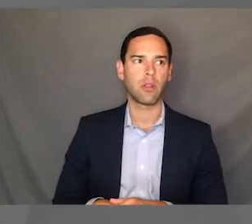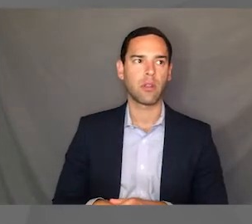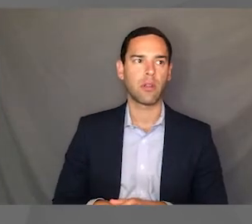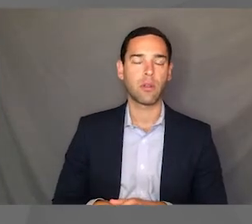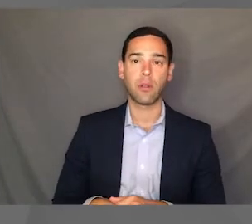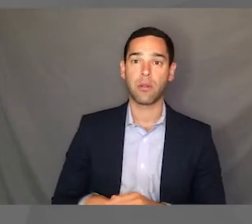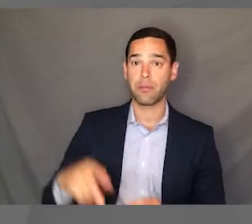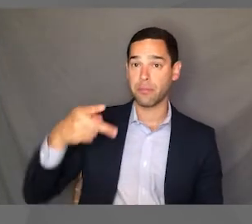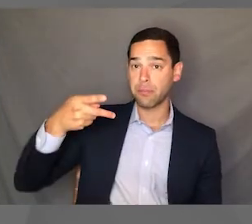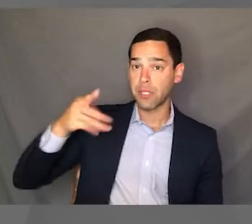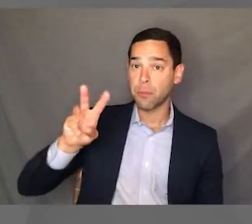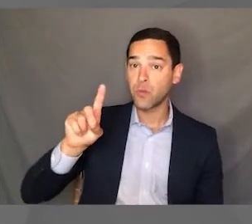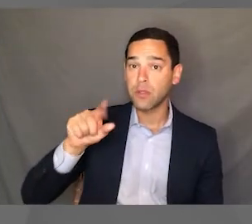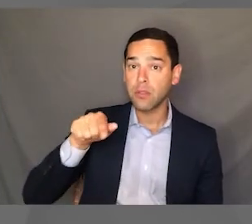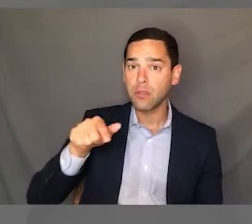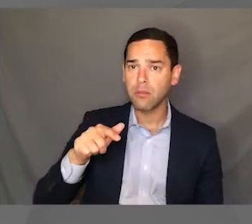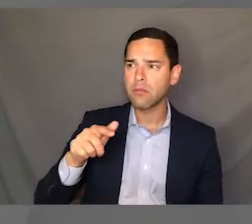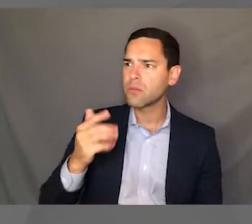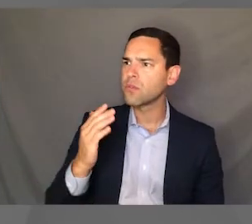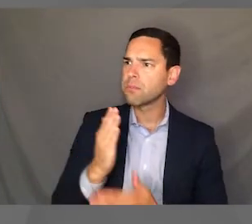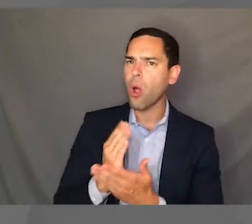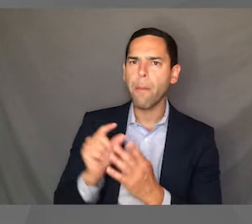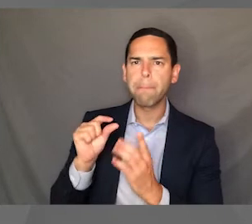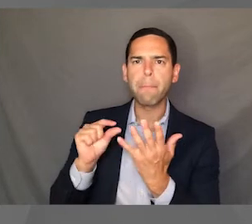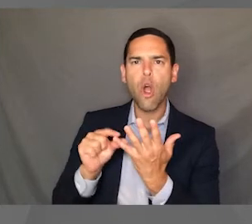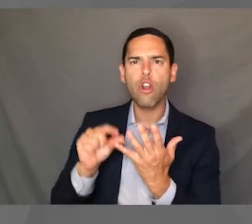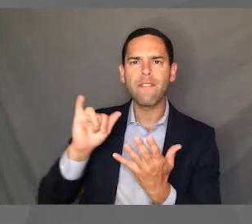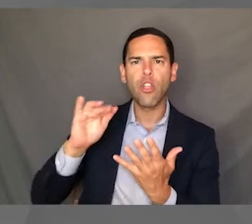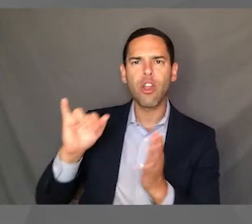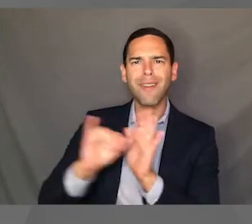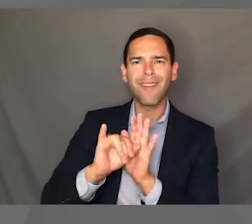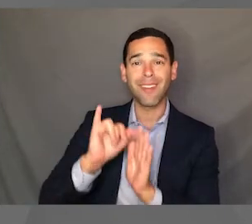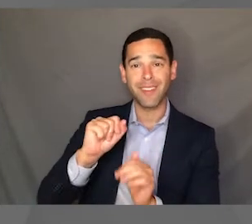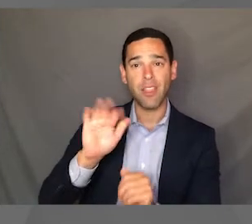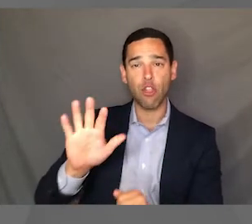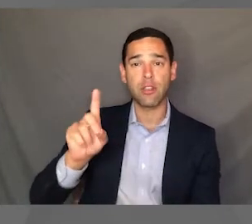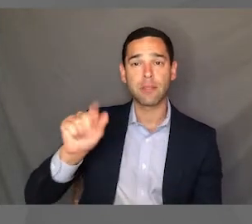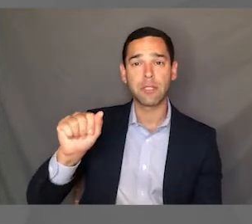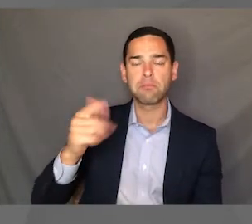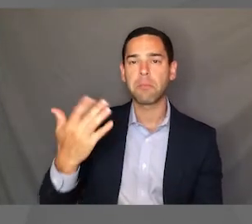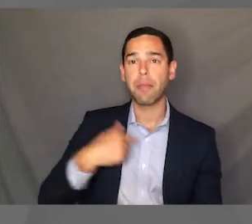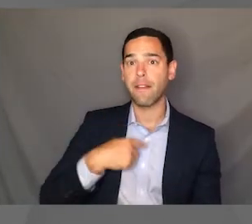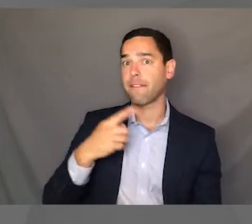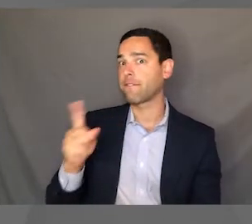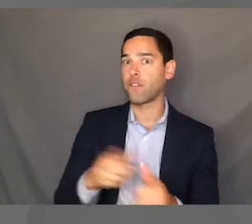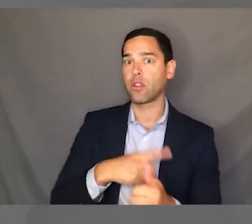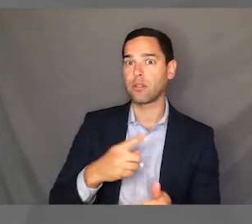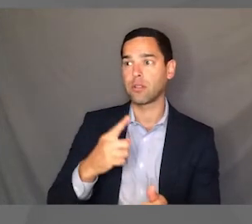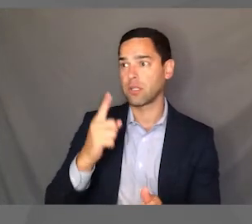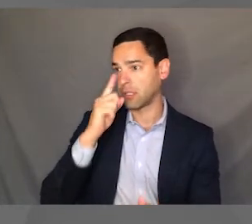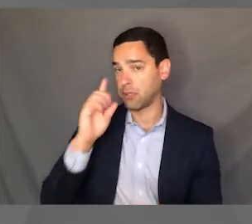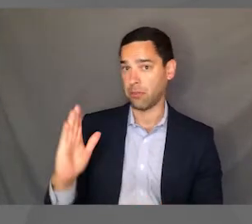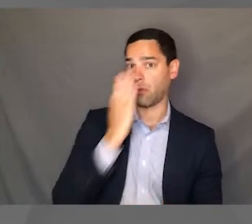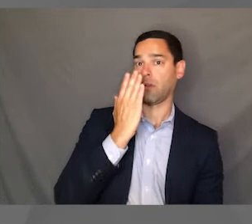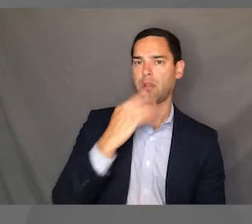small piece of them is their disability. It may be what you notice first, but it very well may not be something that is at the core of who they